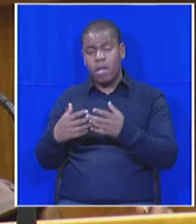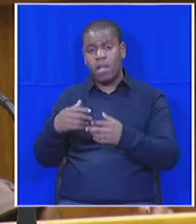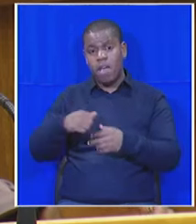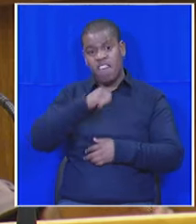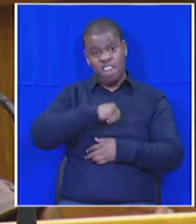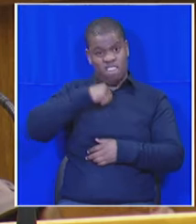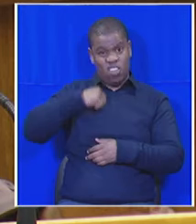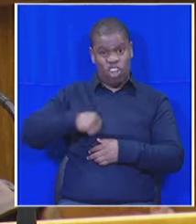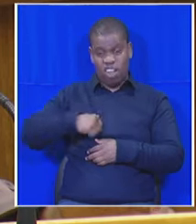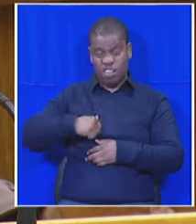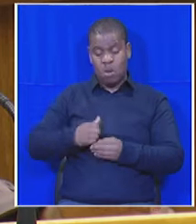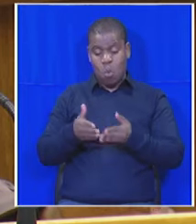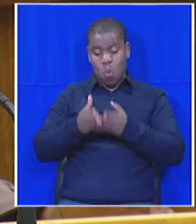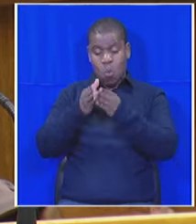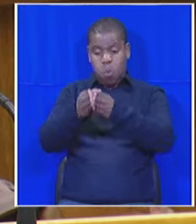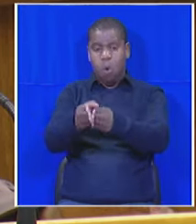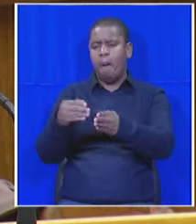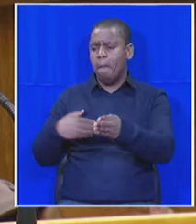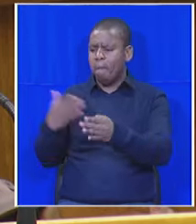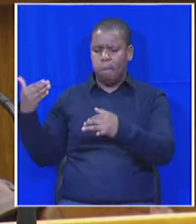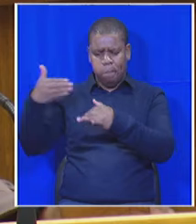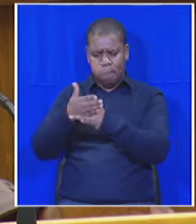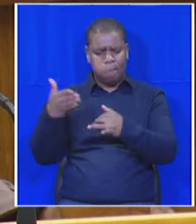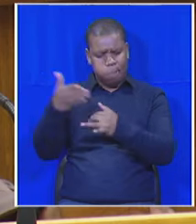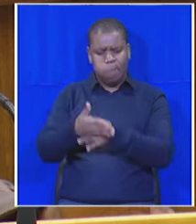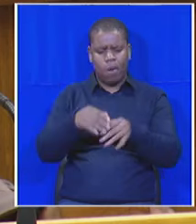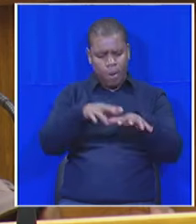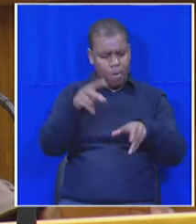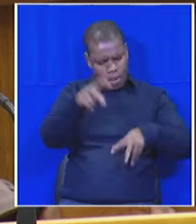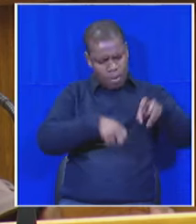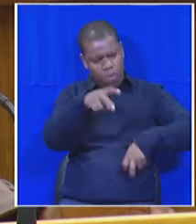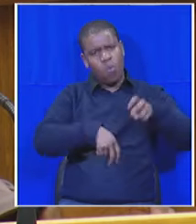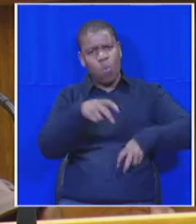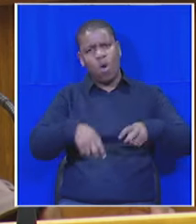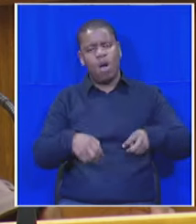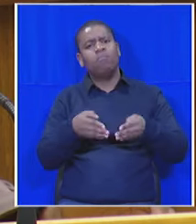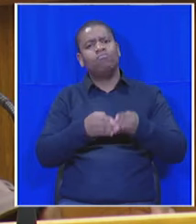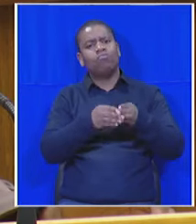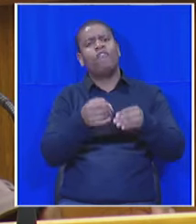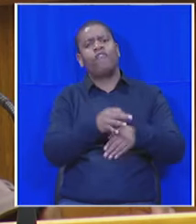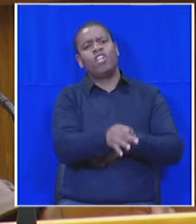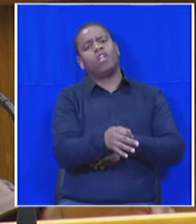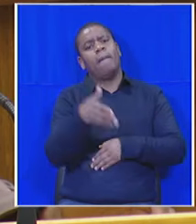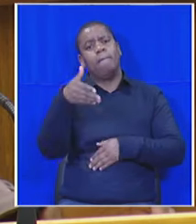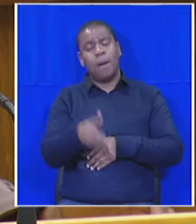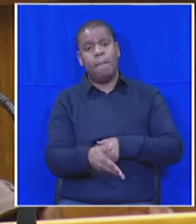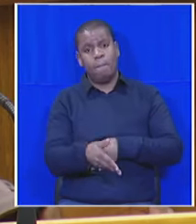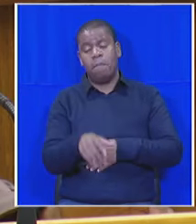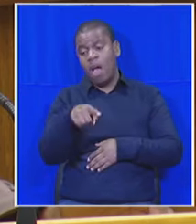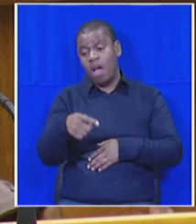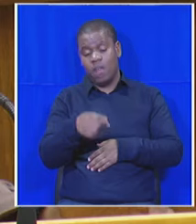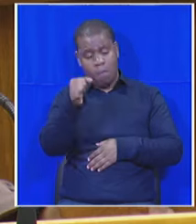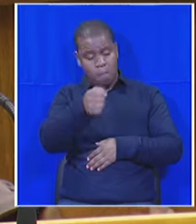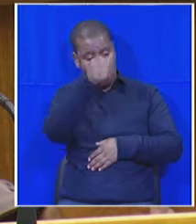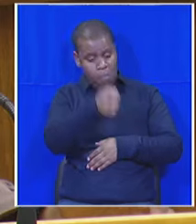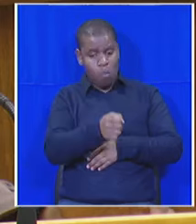vessels seemingly waging war on our marine resources and pillaging our fish, while those appointed to